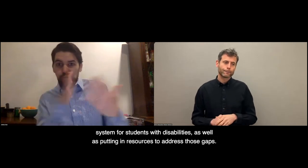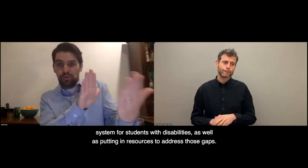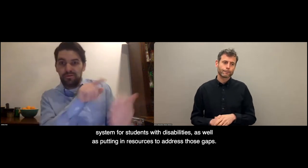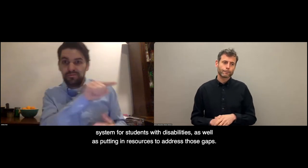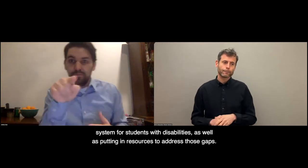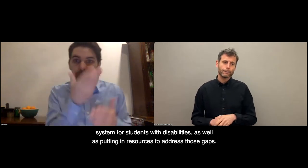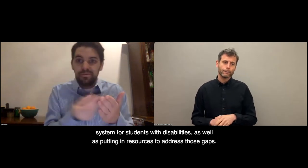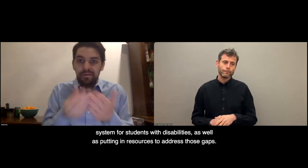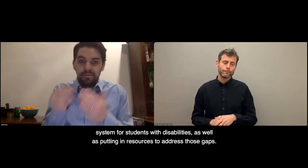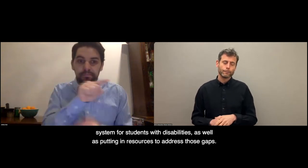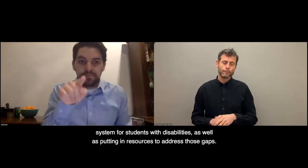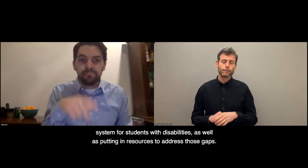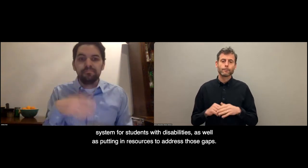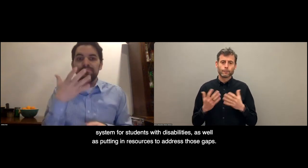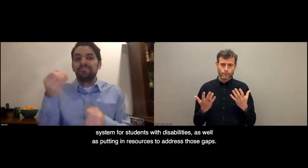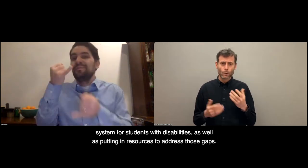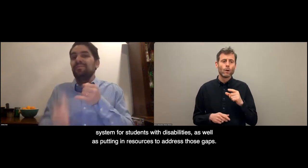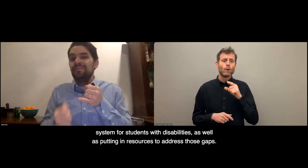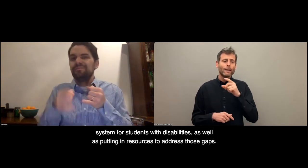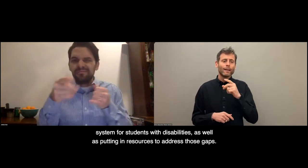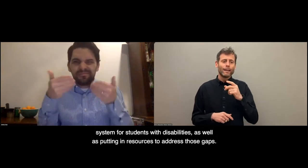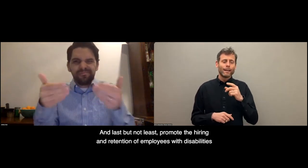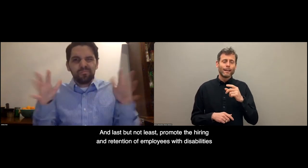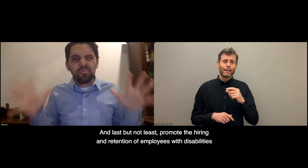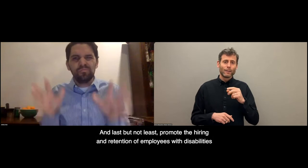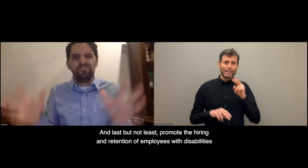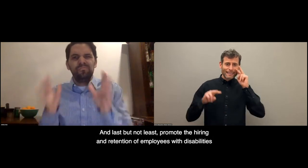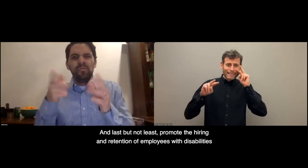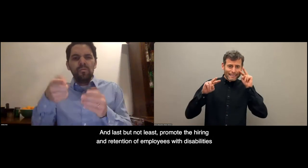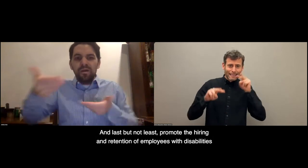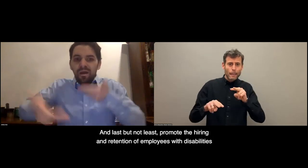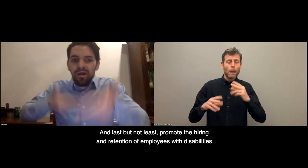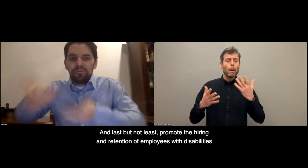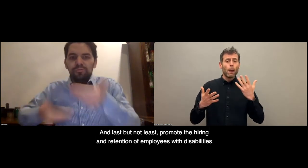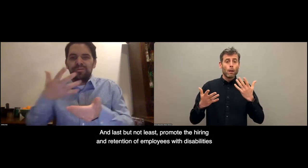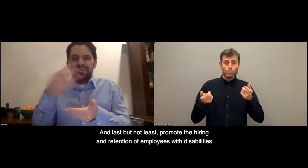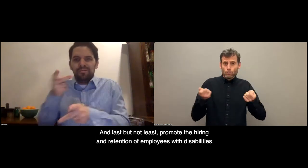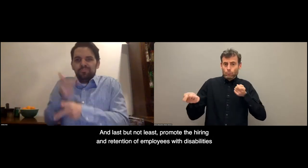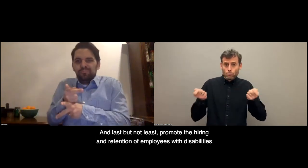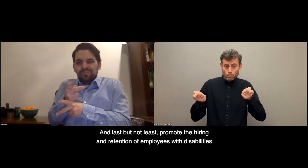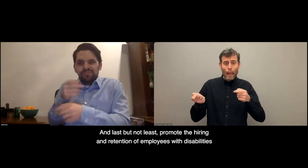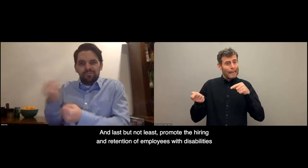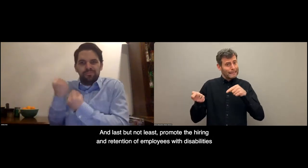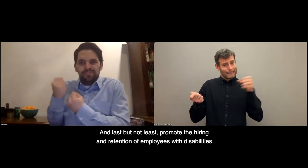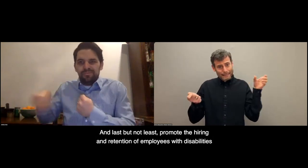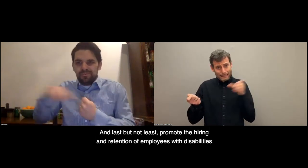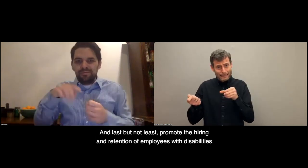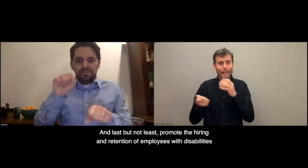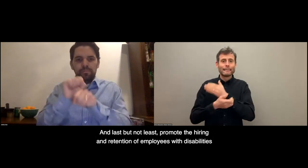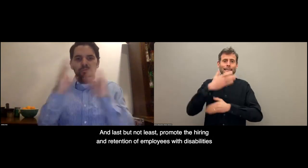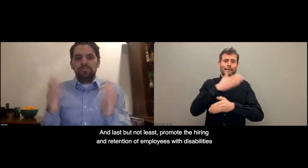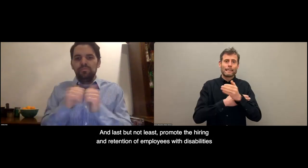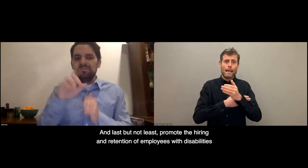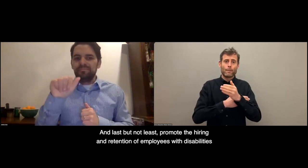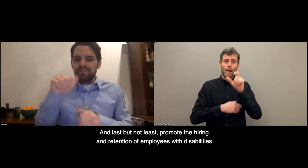as putting in resources to address those gaps. And last but not least, promote the hiring and